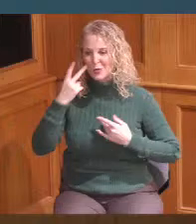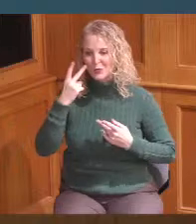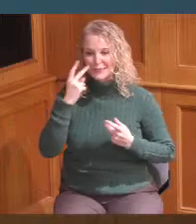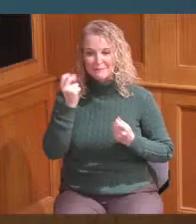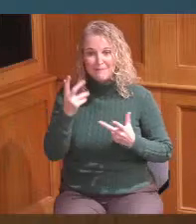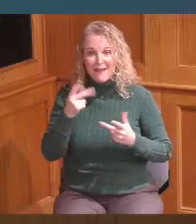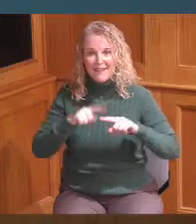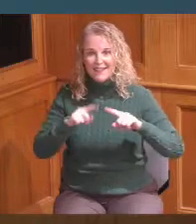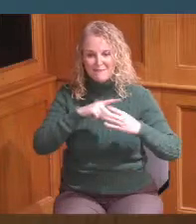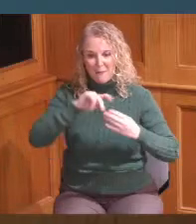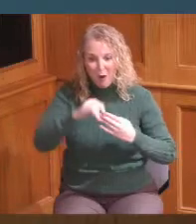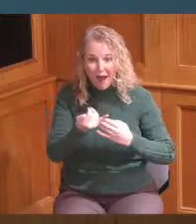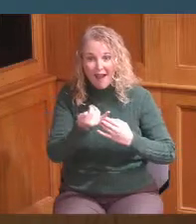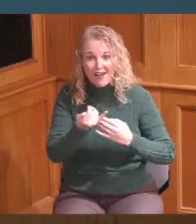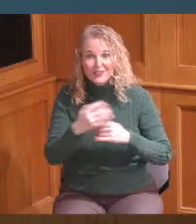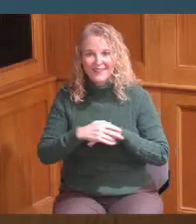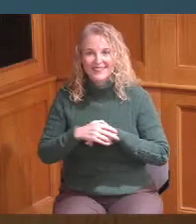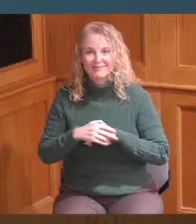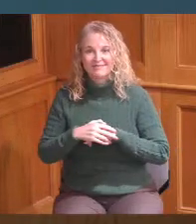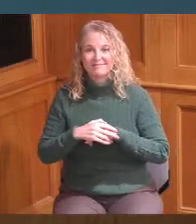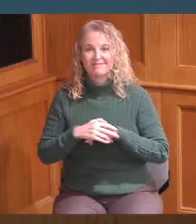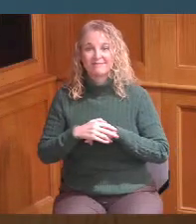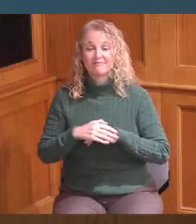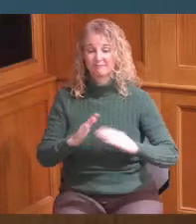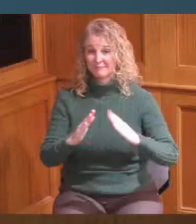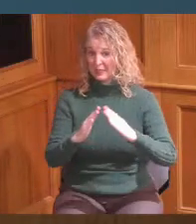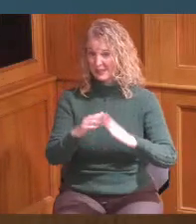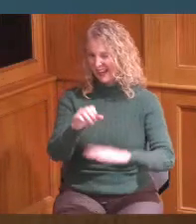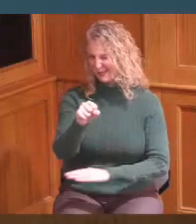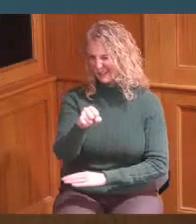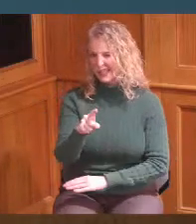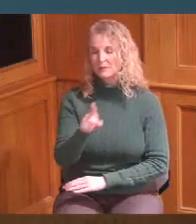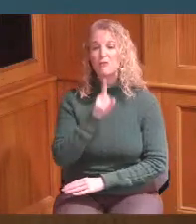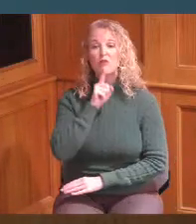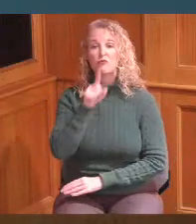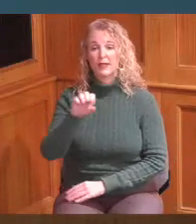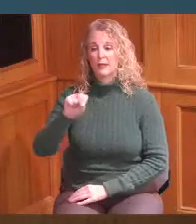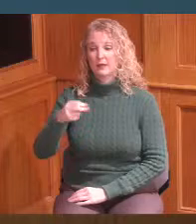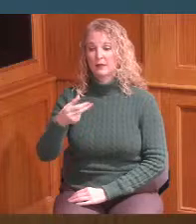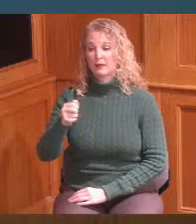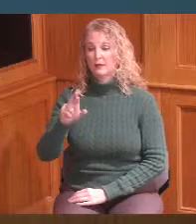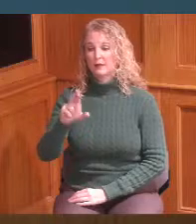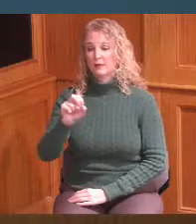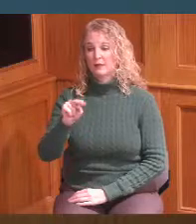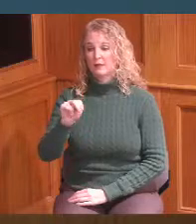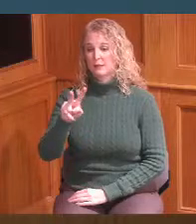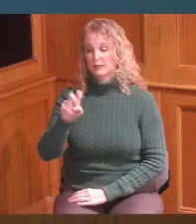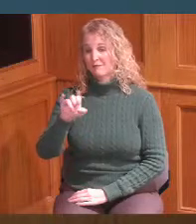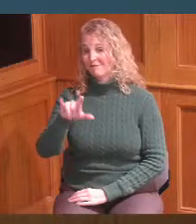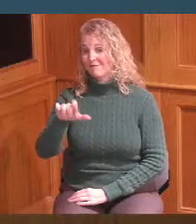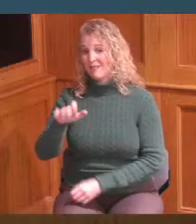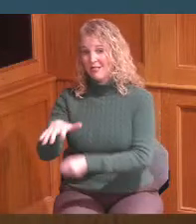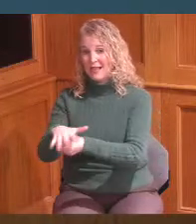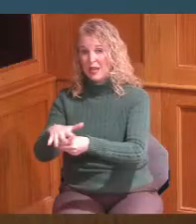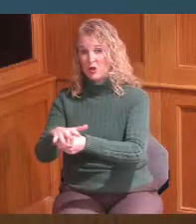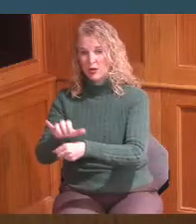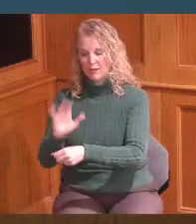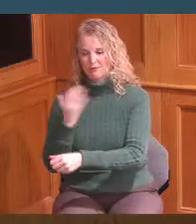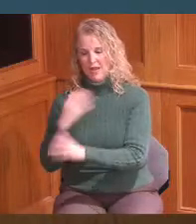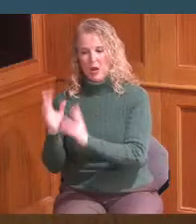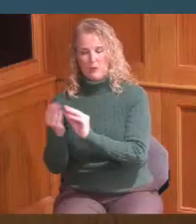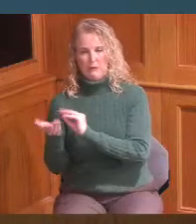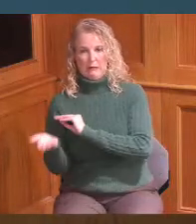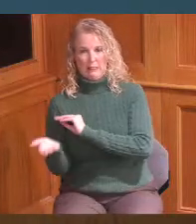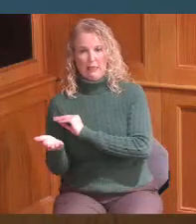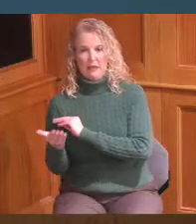Hamilton County. So not only for the downtown area, but also for Sharonville, where the meeting was held. We've got the